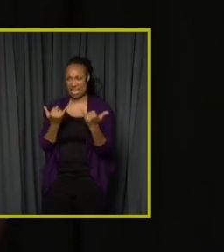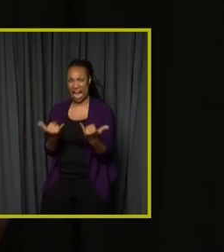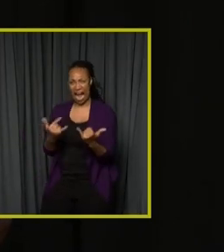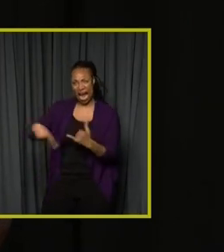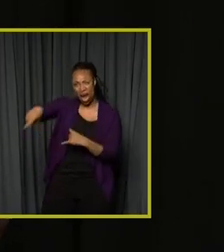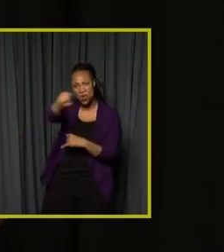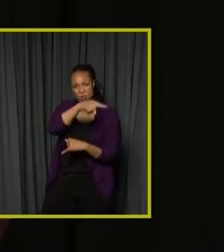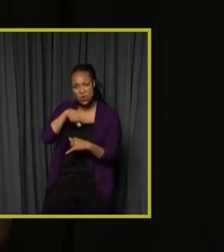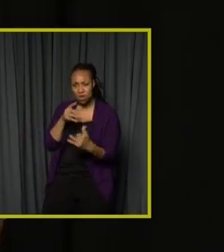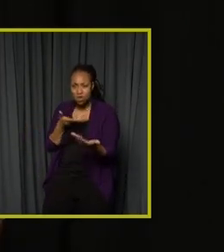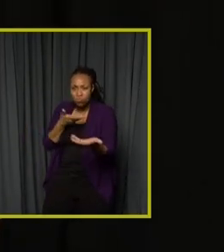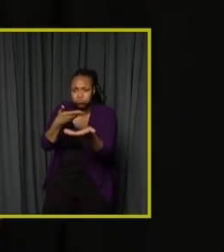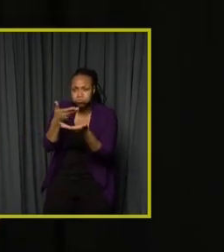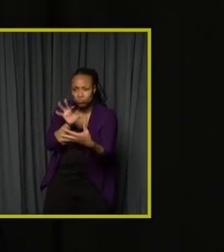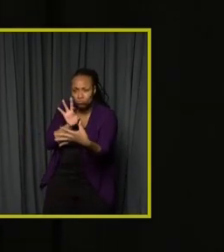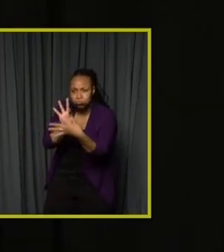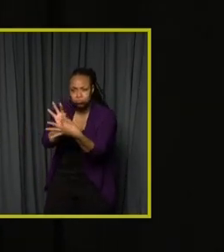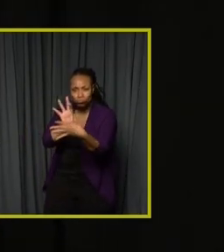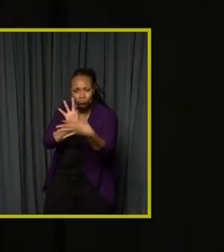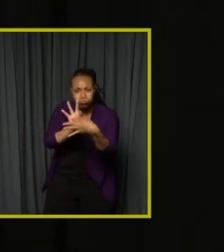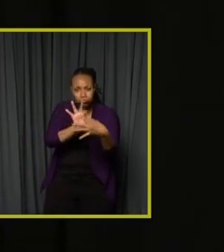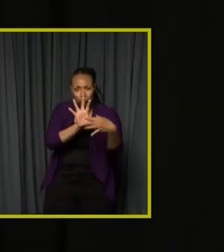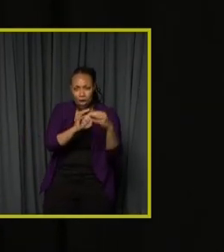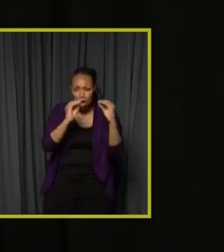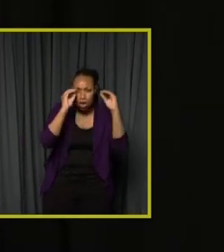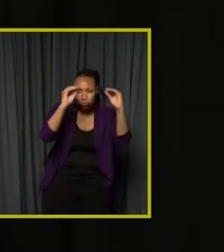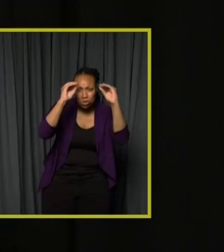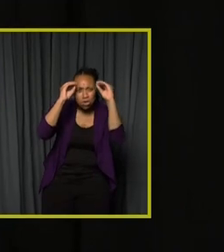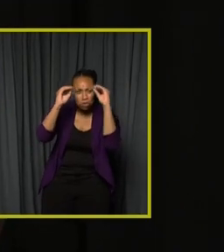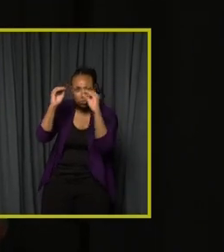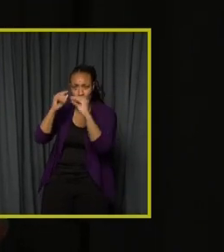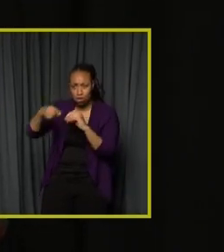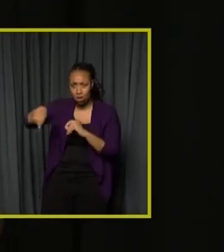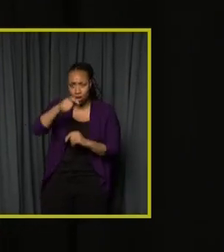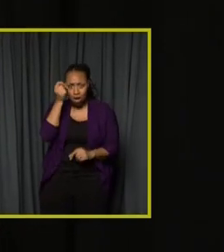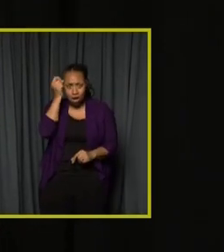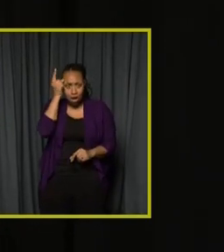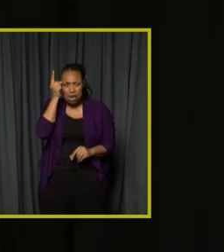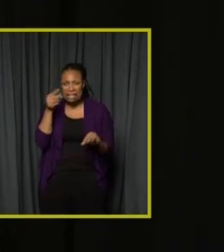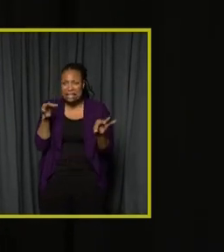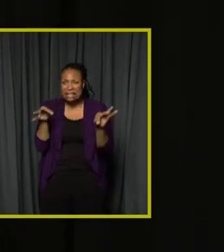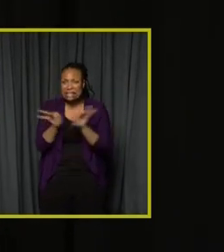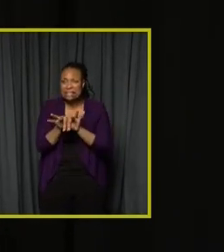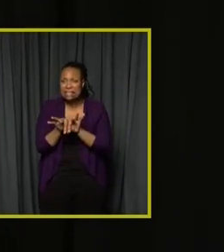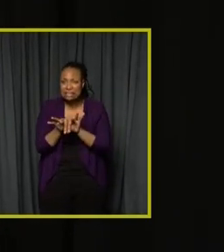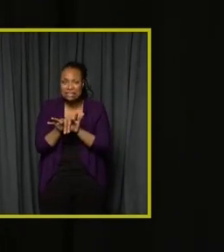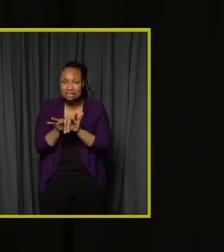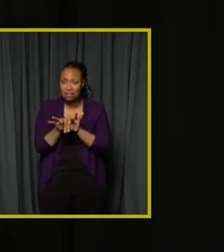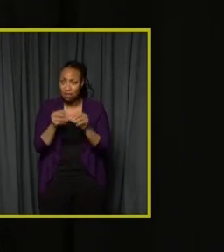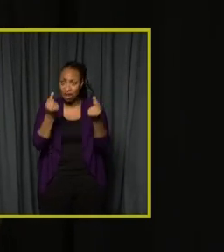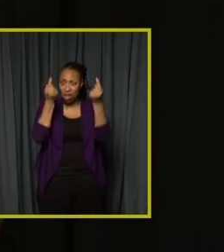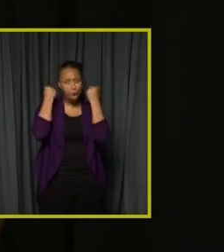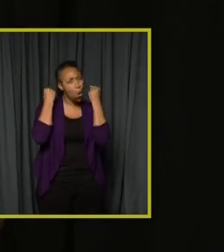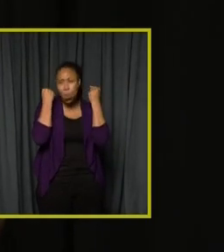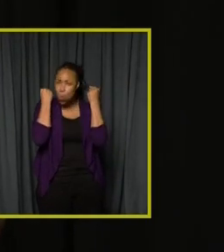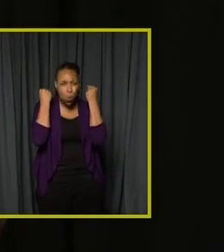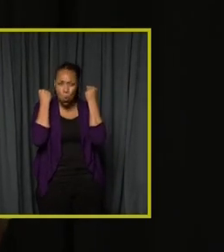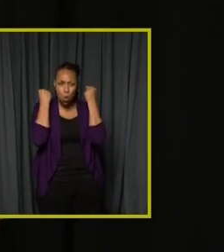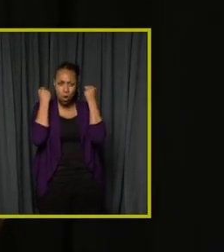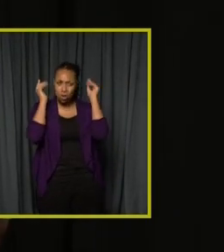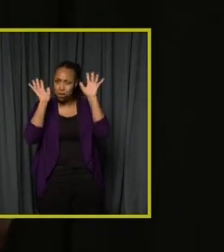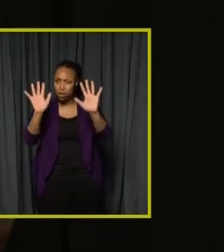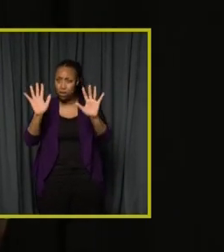mind. Their words often begin where our conscience ends. Today, we